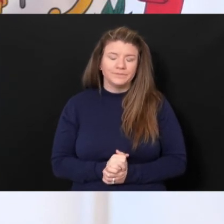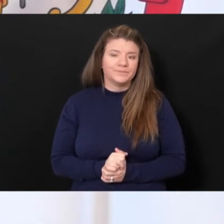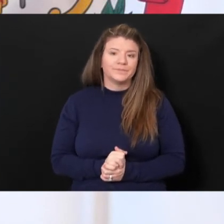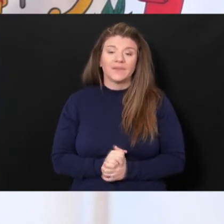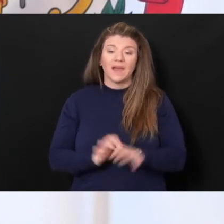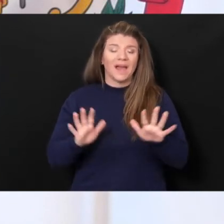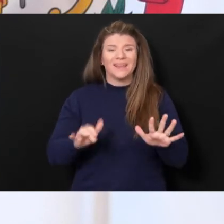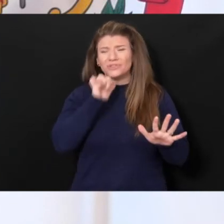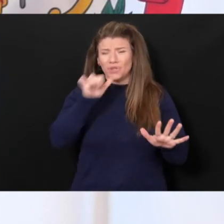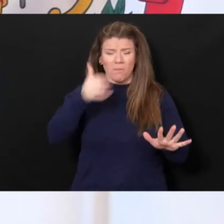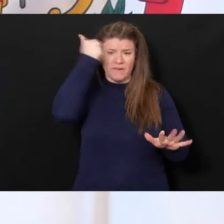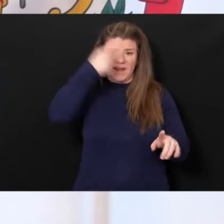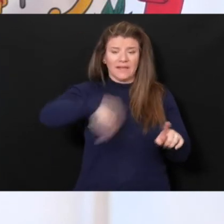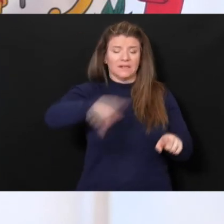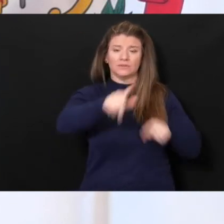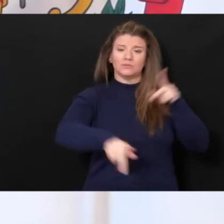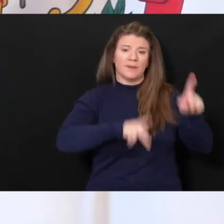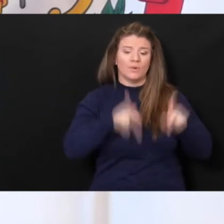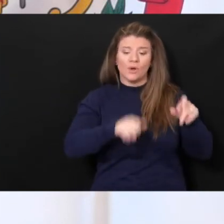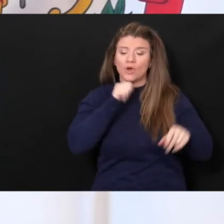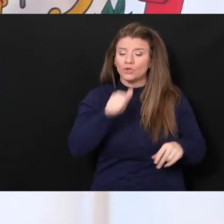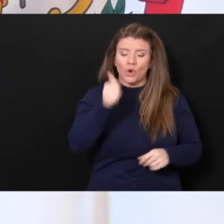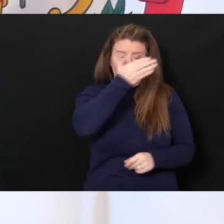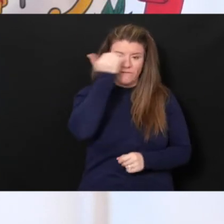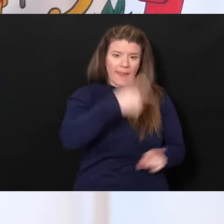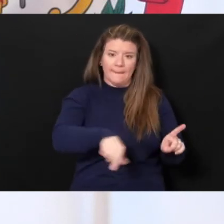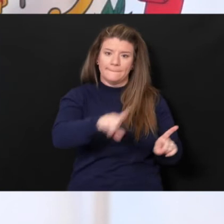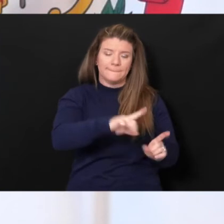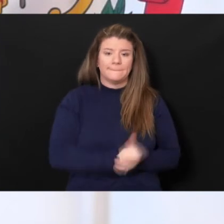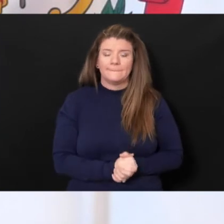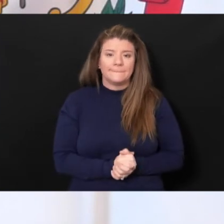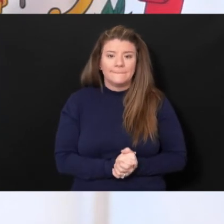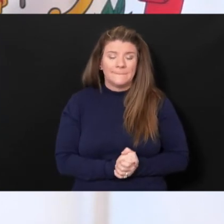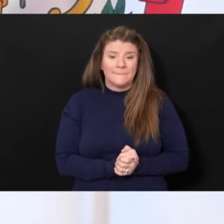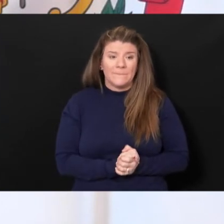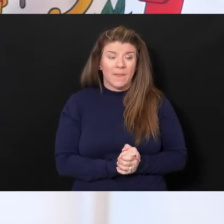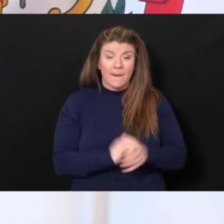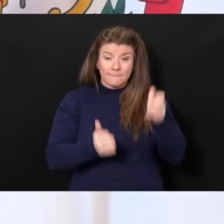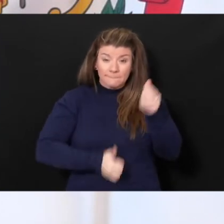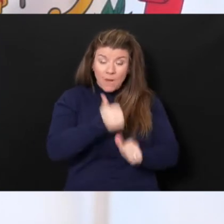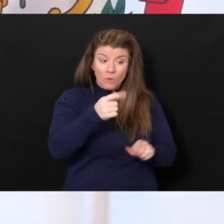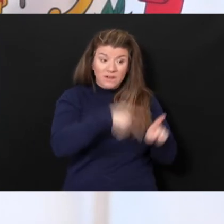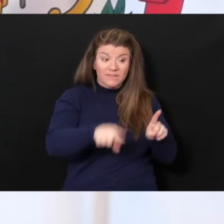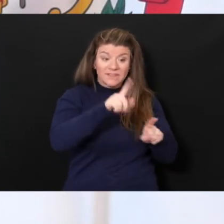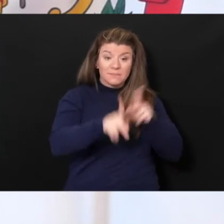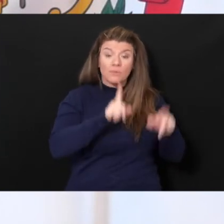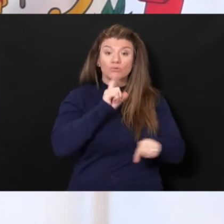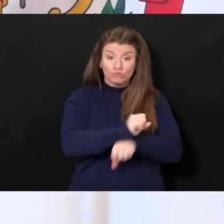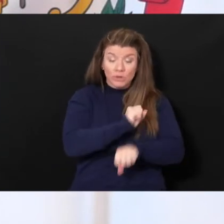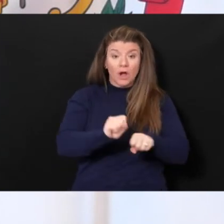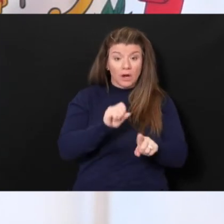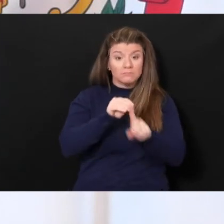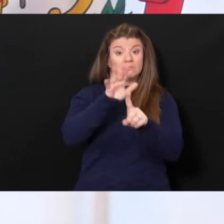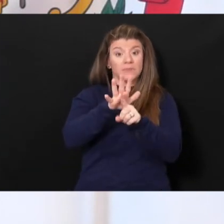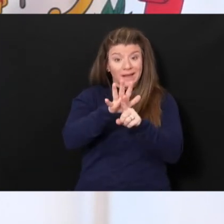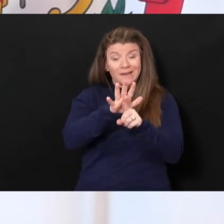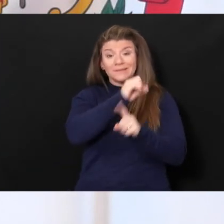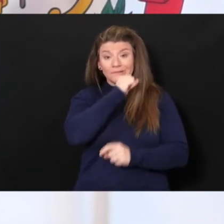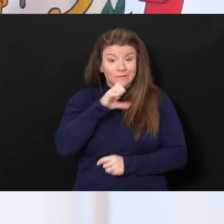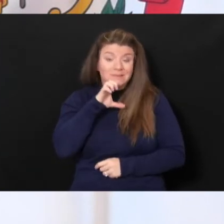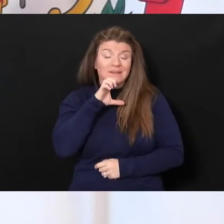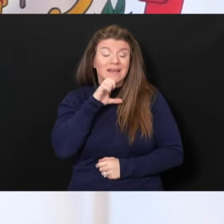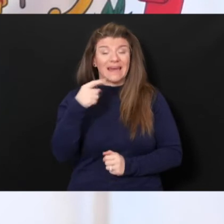Don't forget them. Don't forget them. The majority of these people are elderly people, and I say over and over